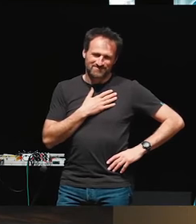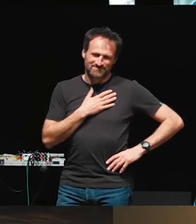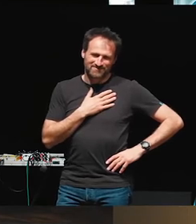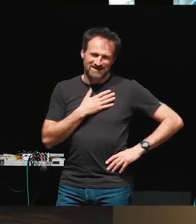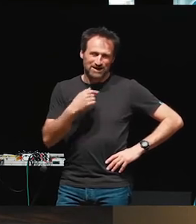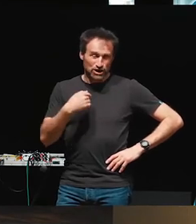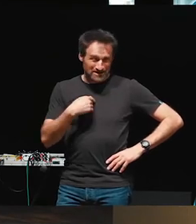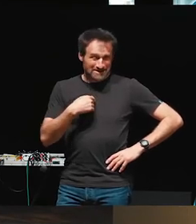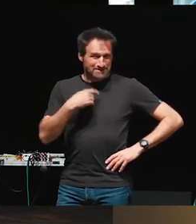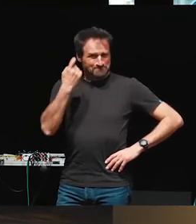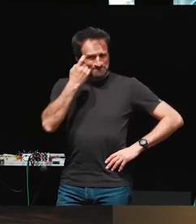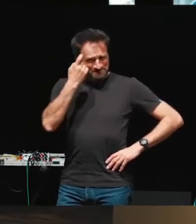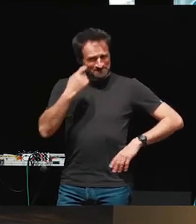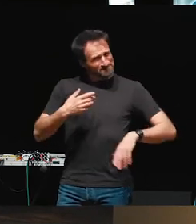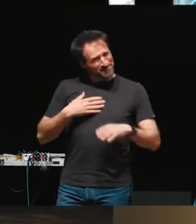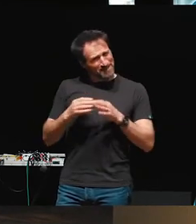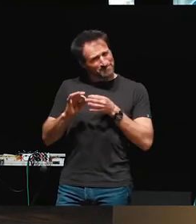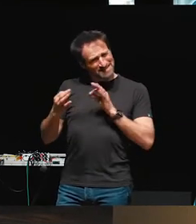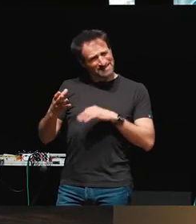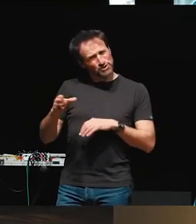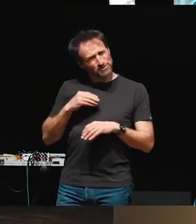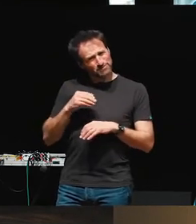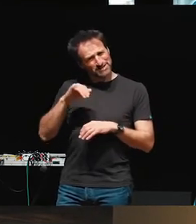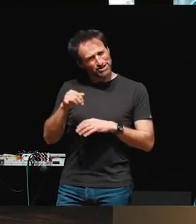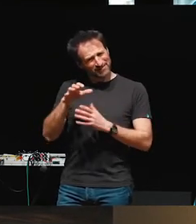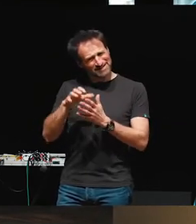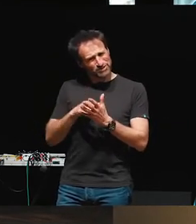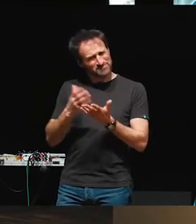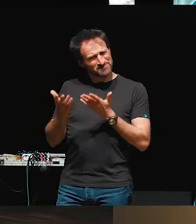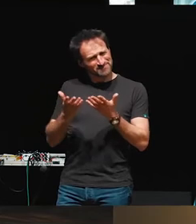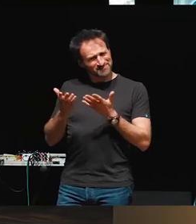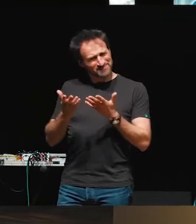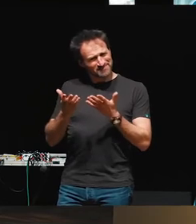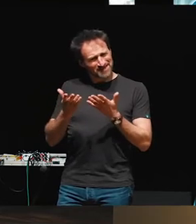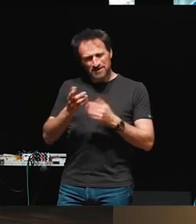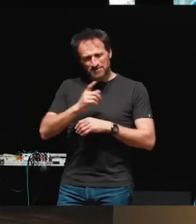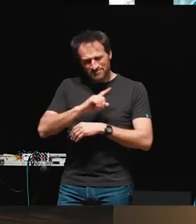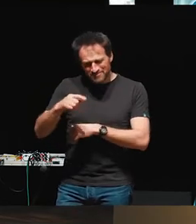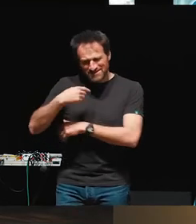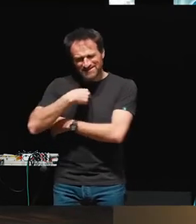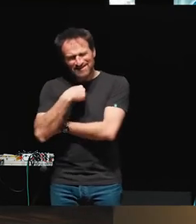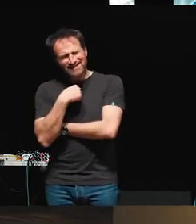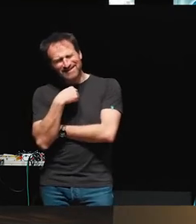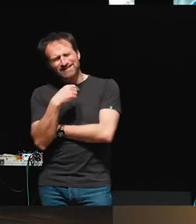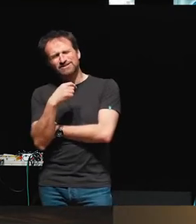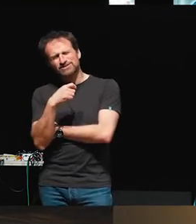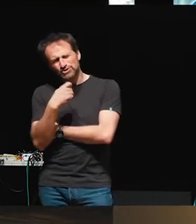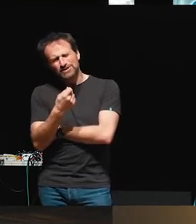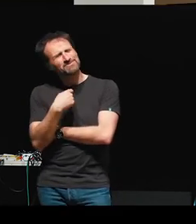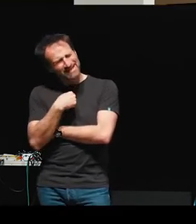with JavaScript until I could admit it to myself. So I was like, I love you,